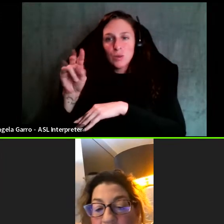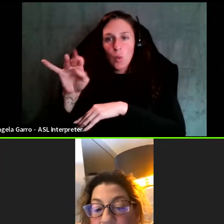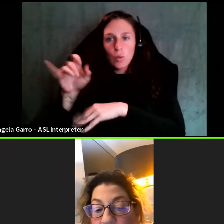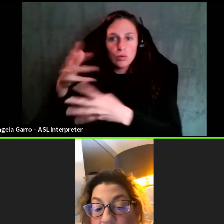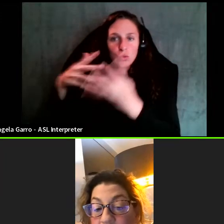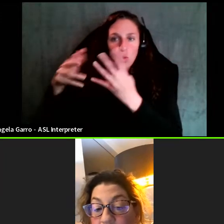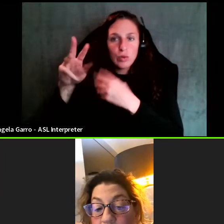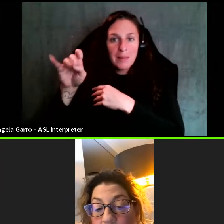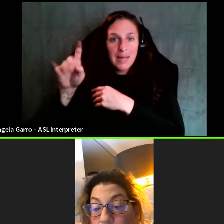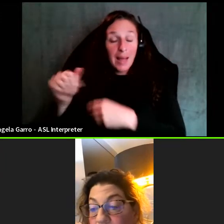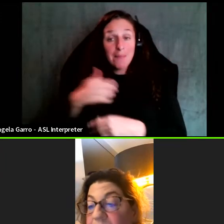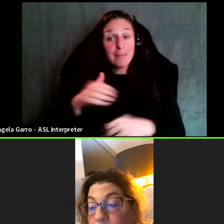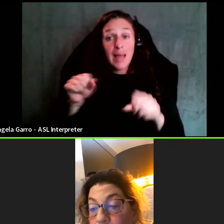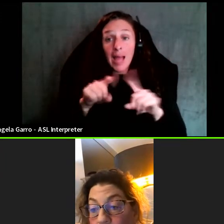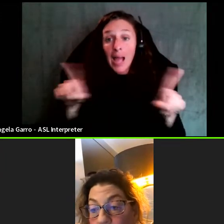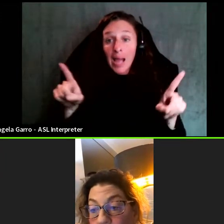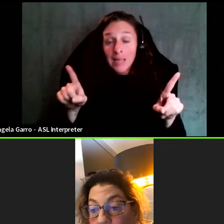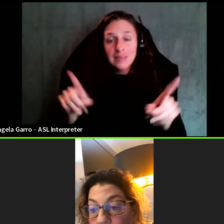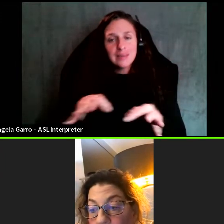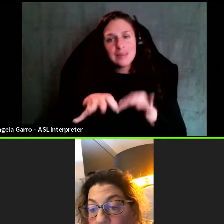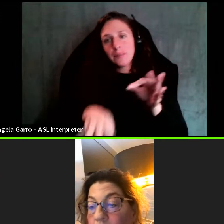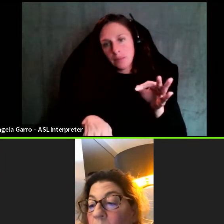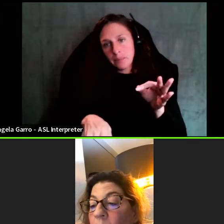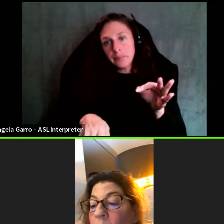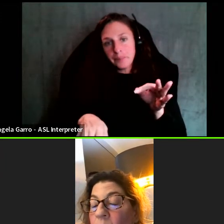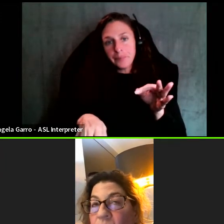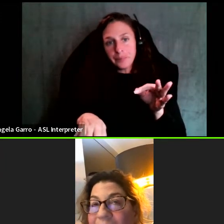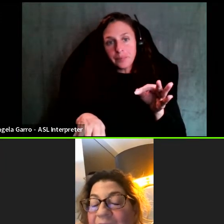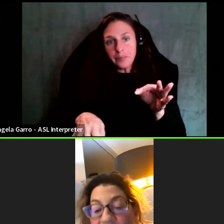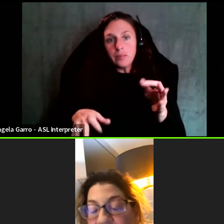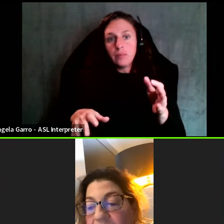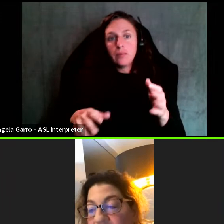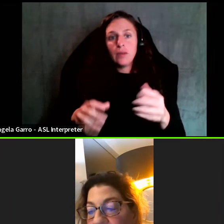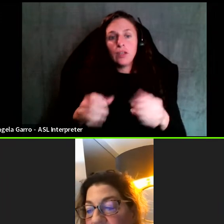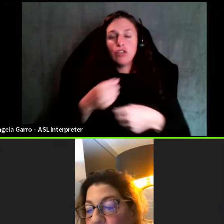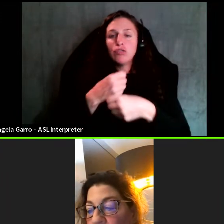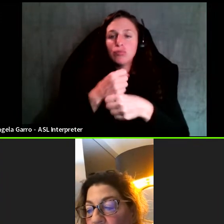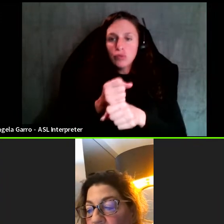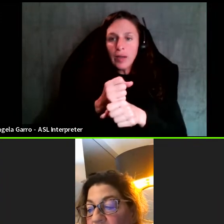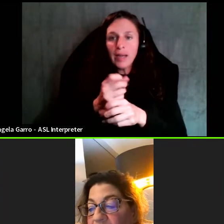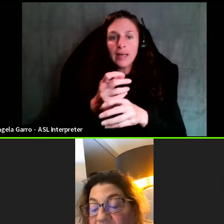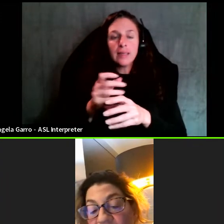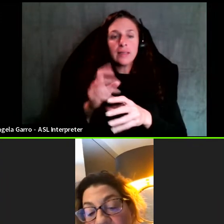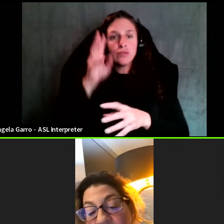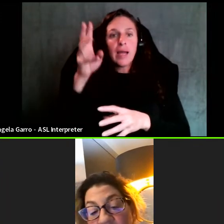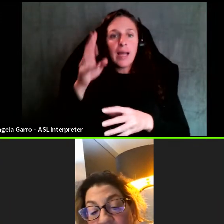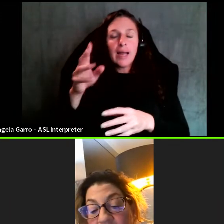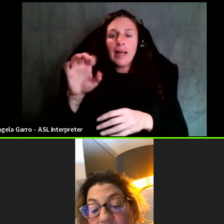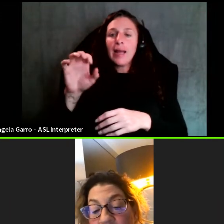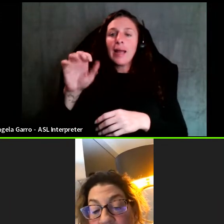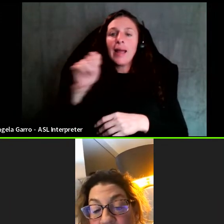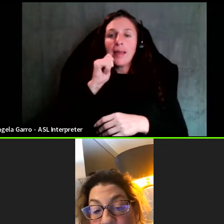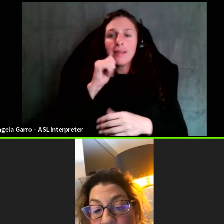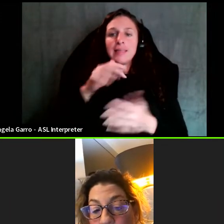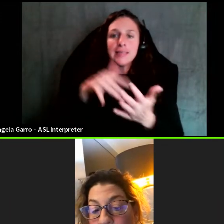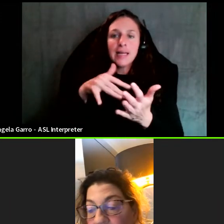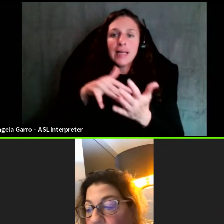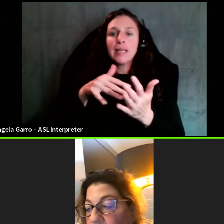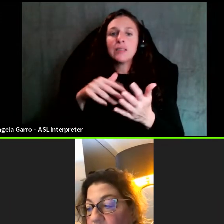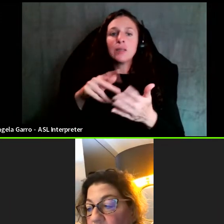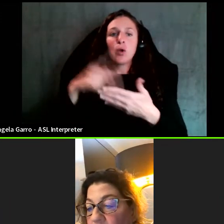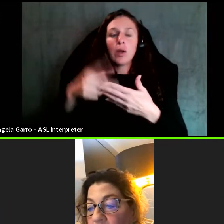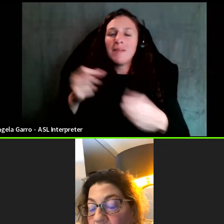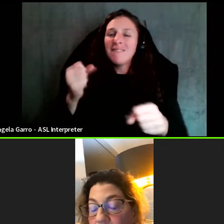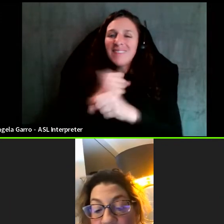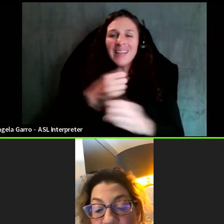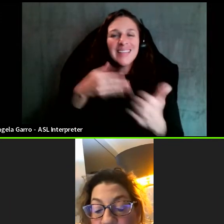my ask is pretty simple. Create an ethnic studies program that fights against hatred,